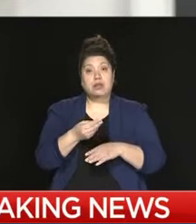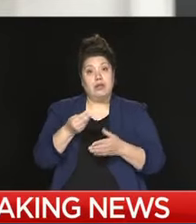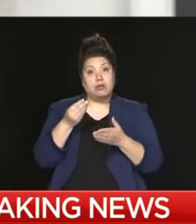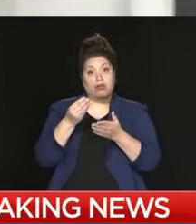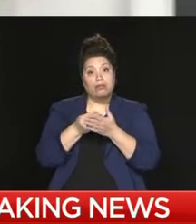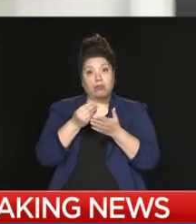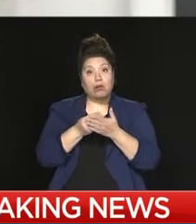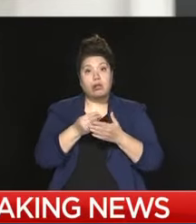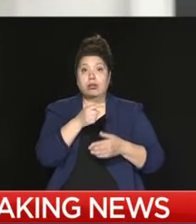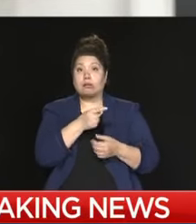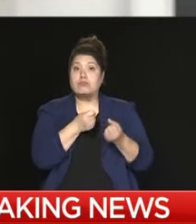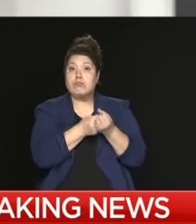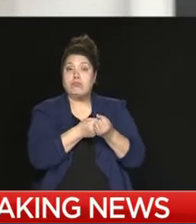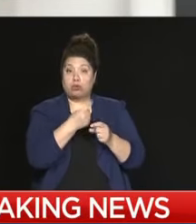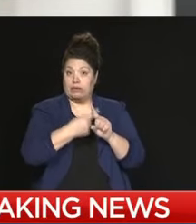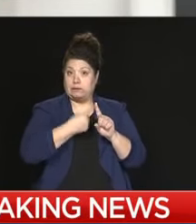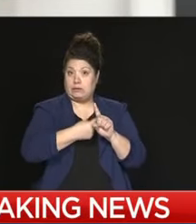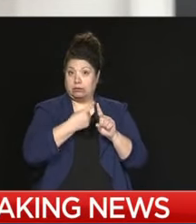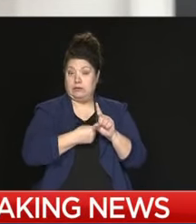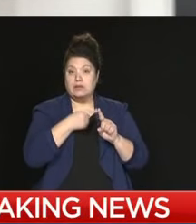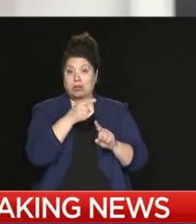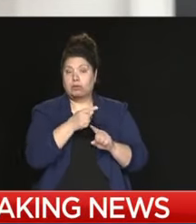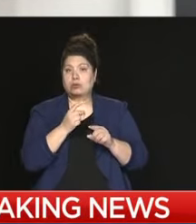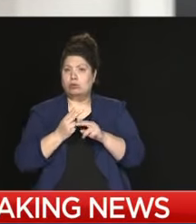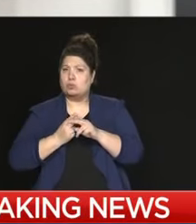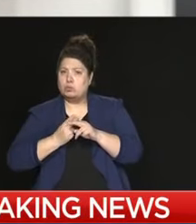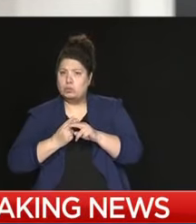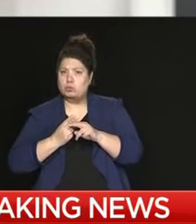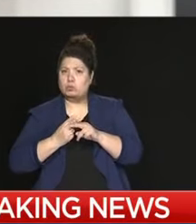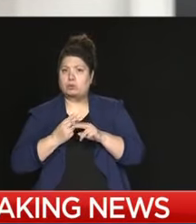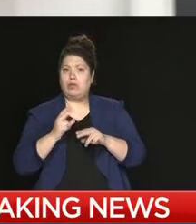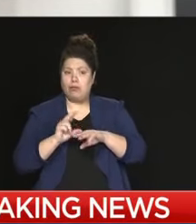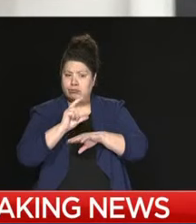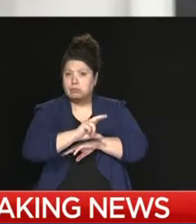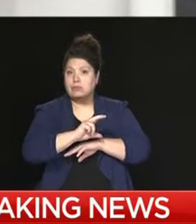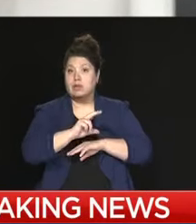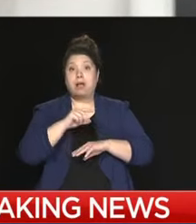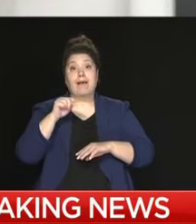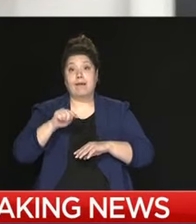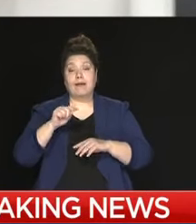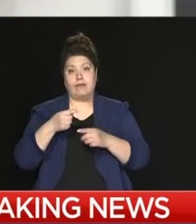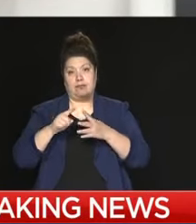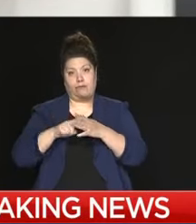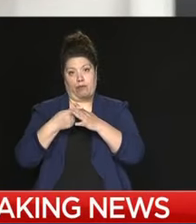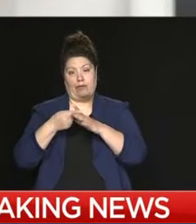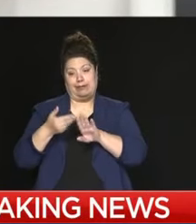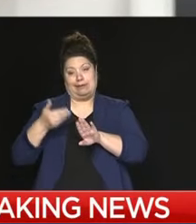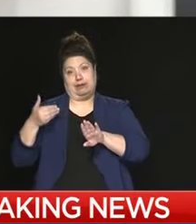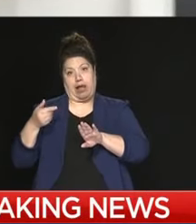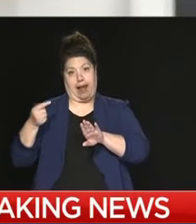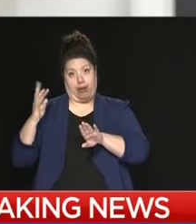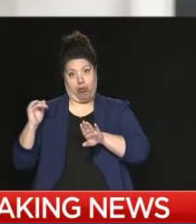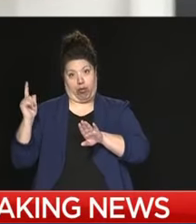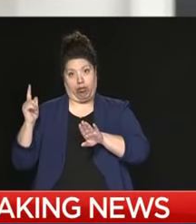them. This rent support will be retroactive to help them for April.